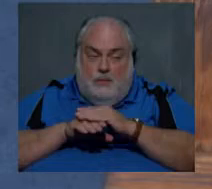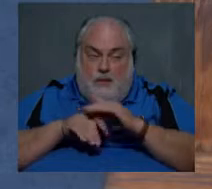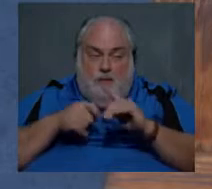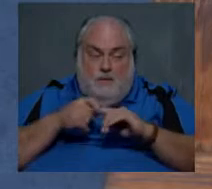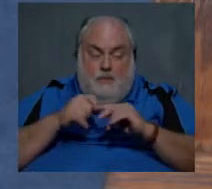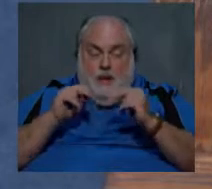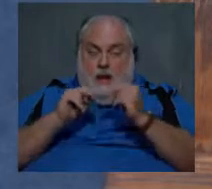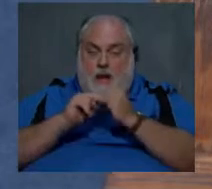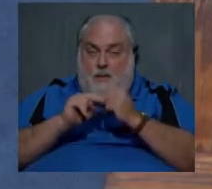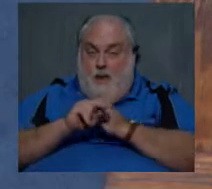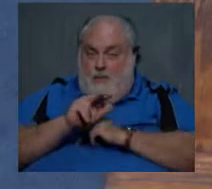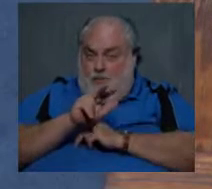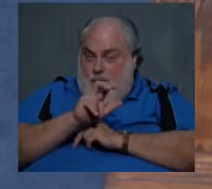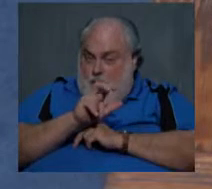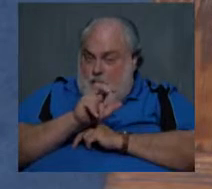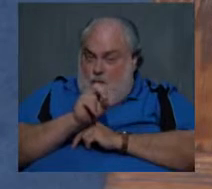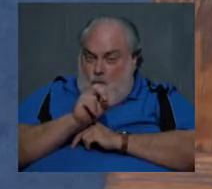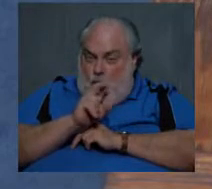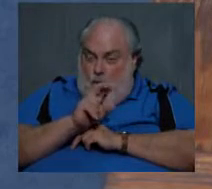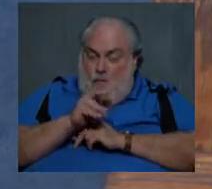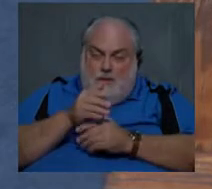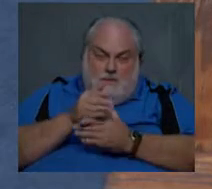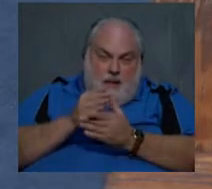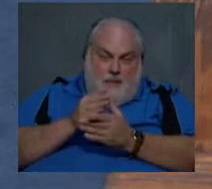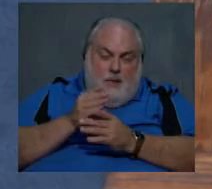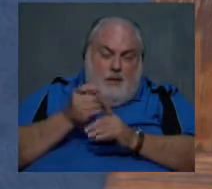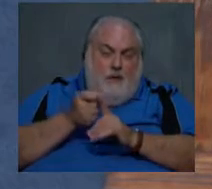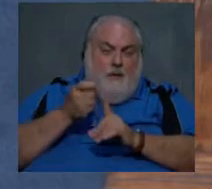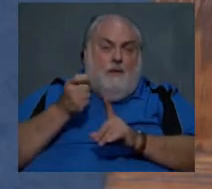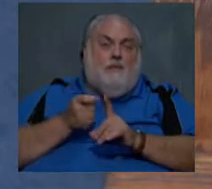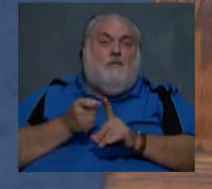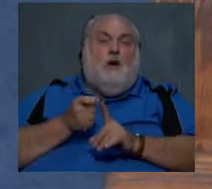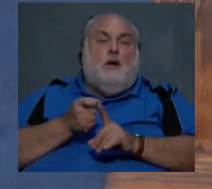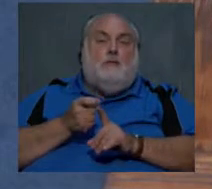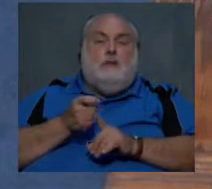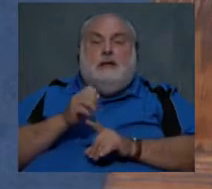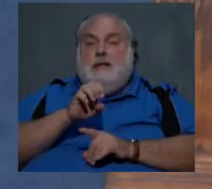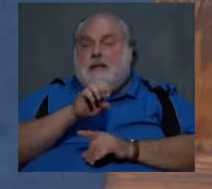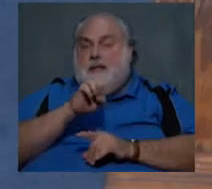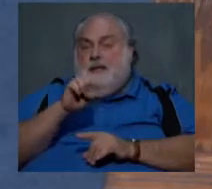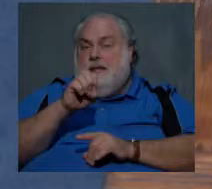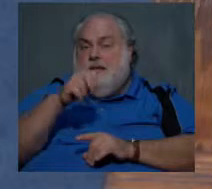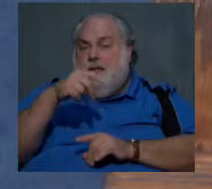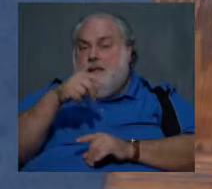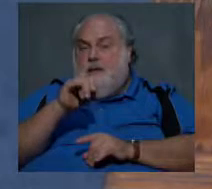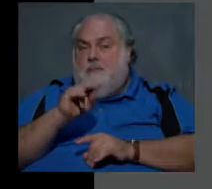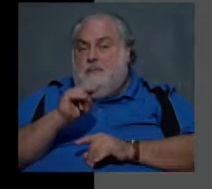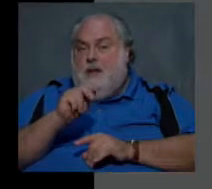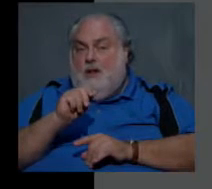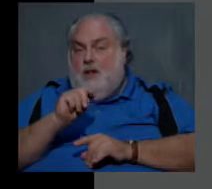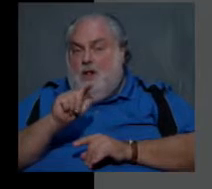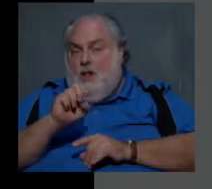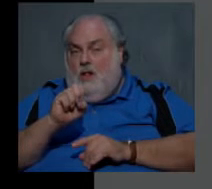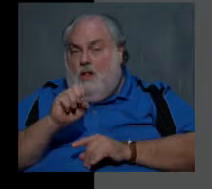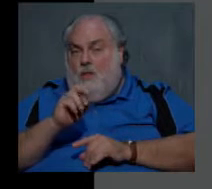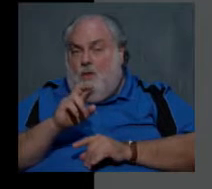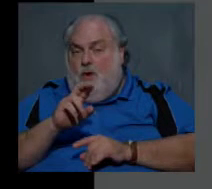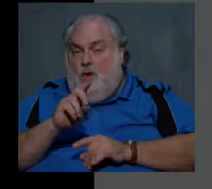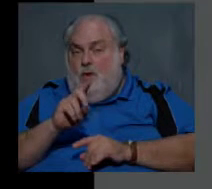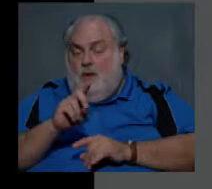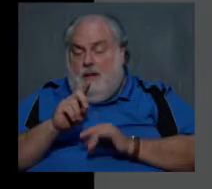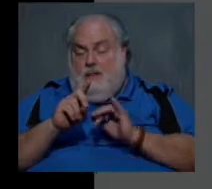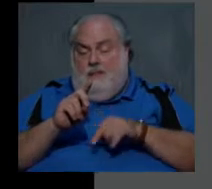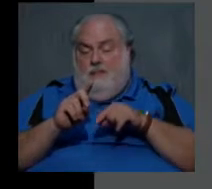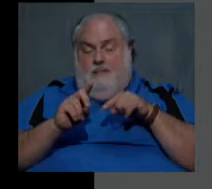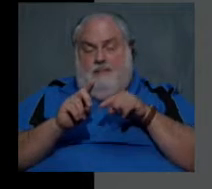Highway 300, or will some of them be on East Pinnacle Road? East Pinnacle